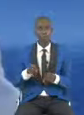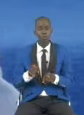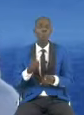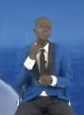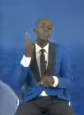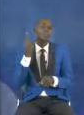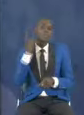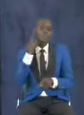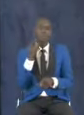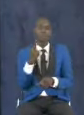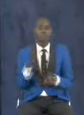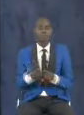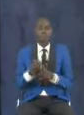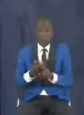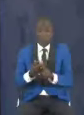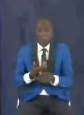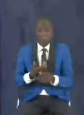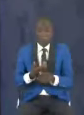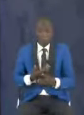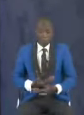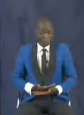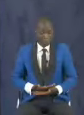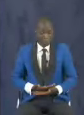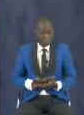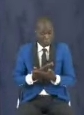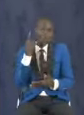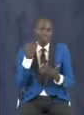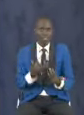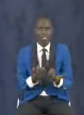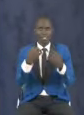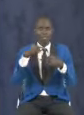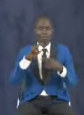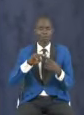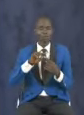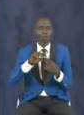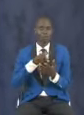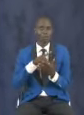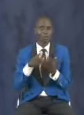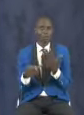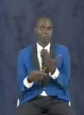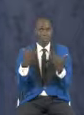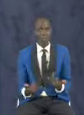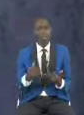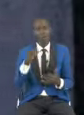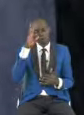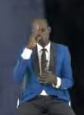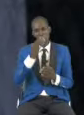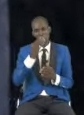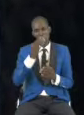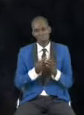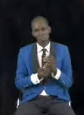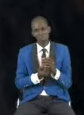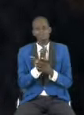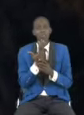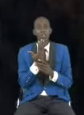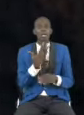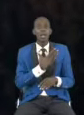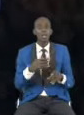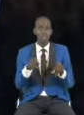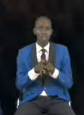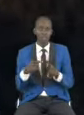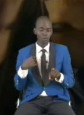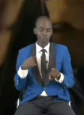now he came to the crusade, and the boy now of age. And as we prayed, as we are going to